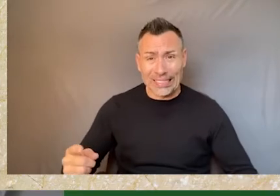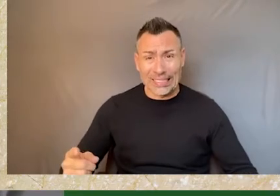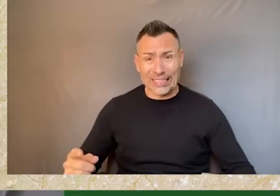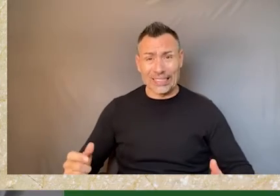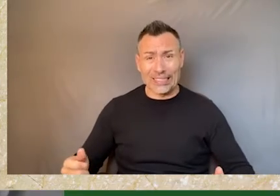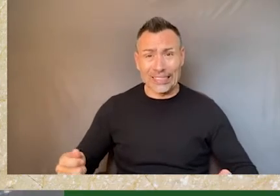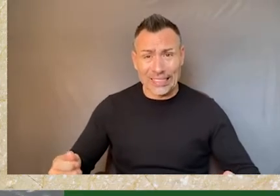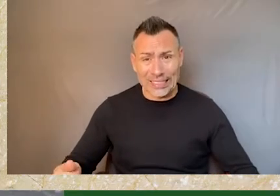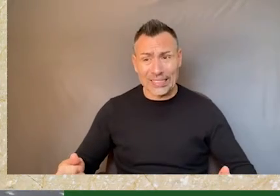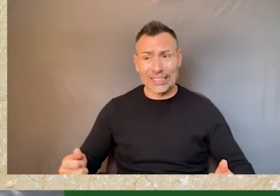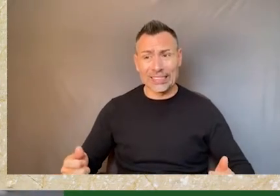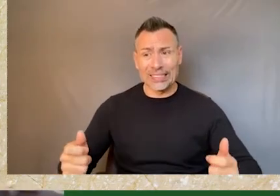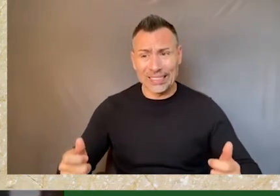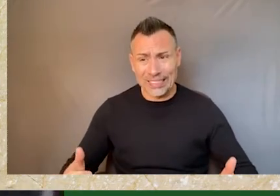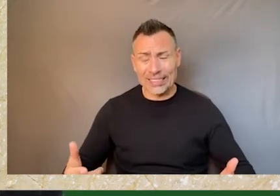Oh,